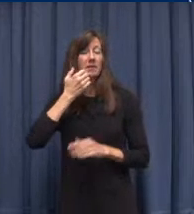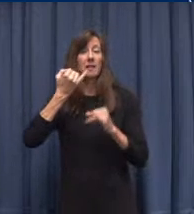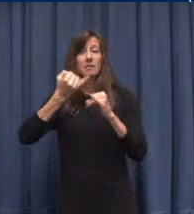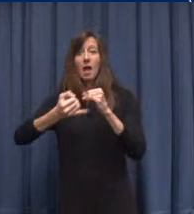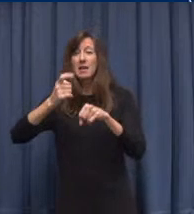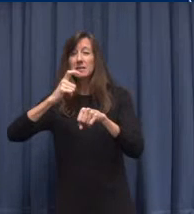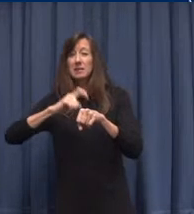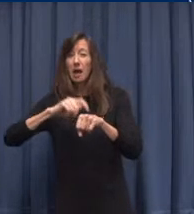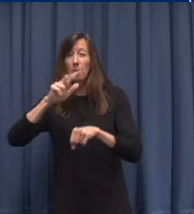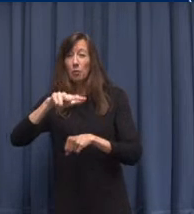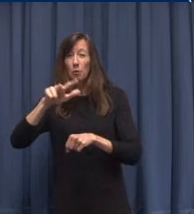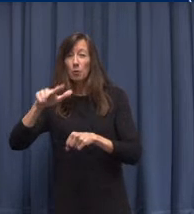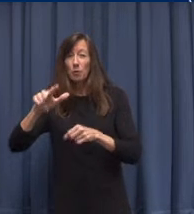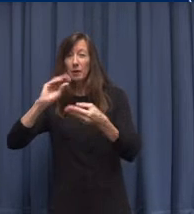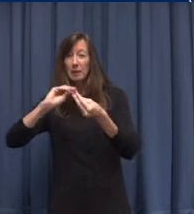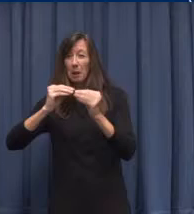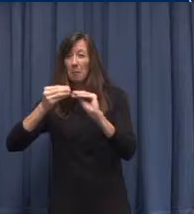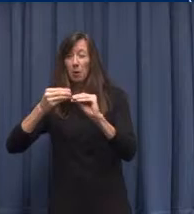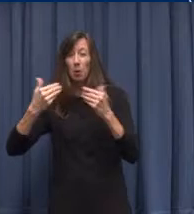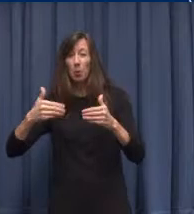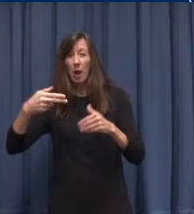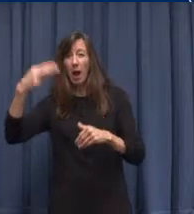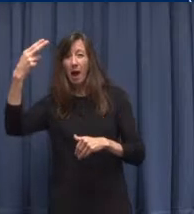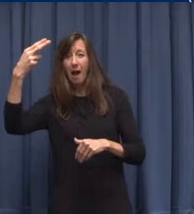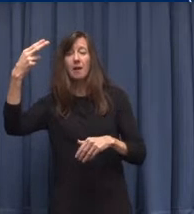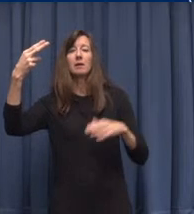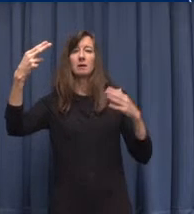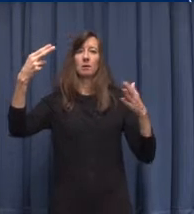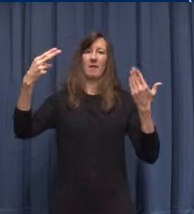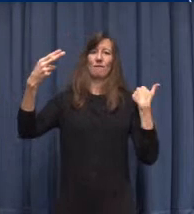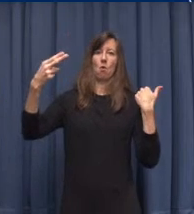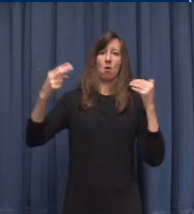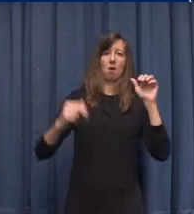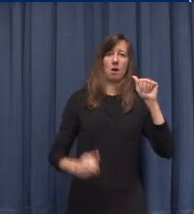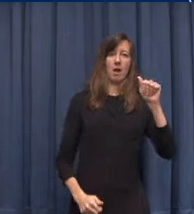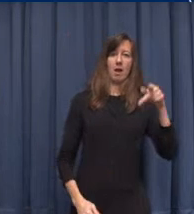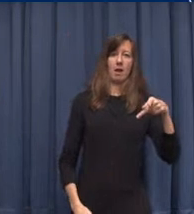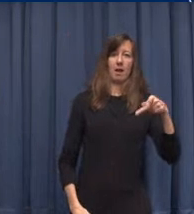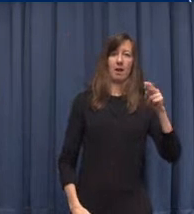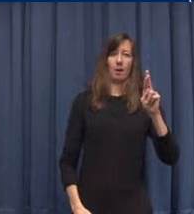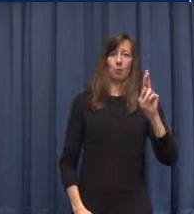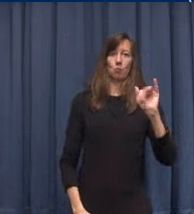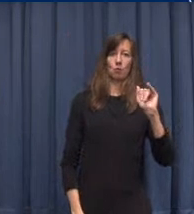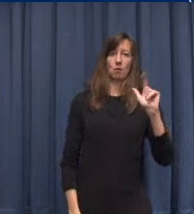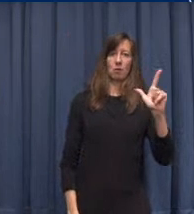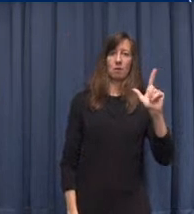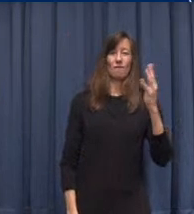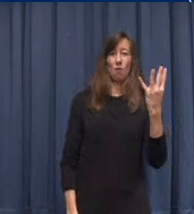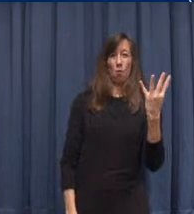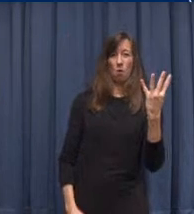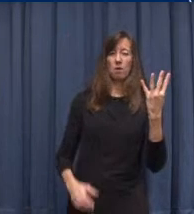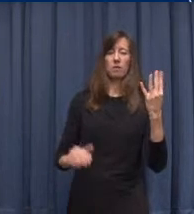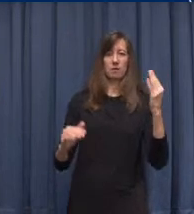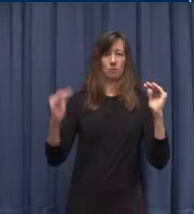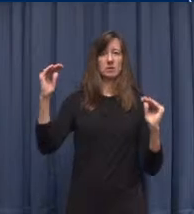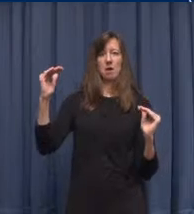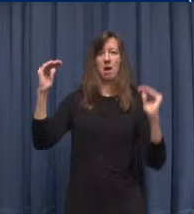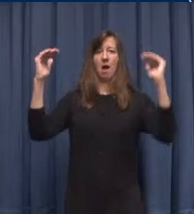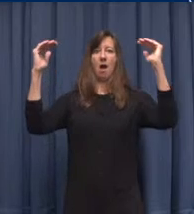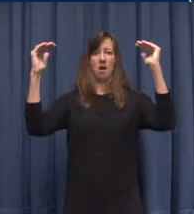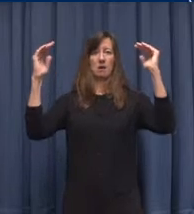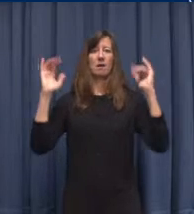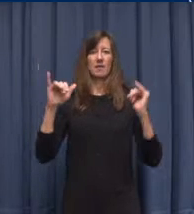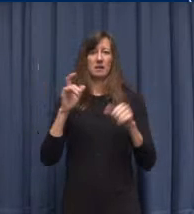4th. April 4th, at the very peak and beginning of the worsening of the